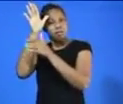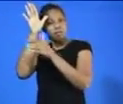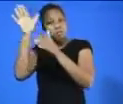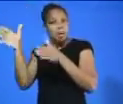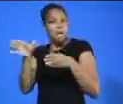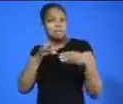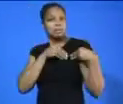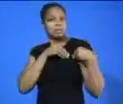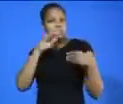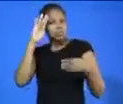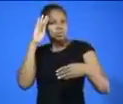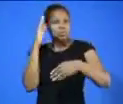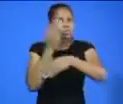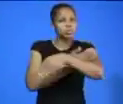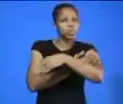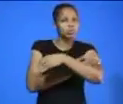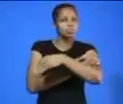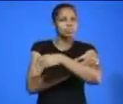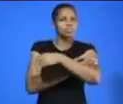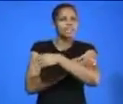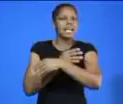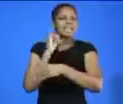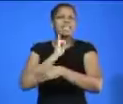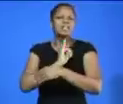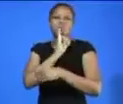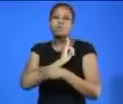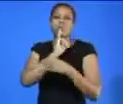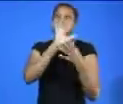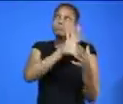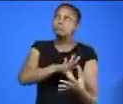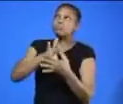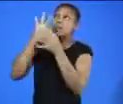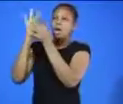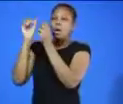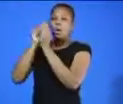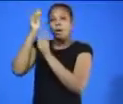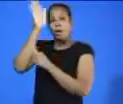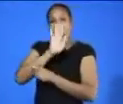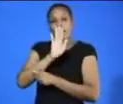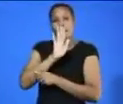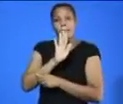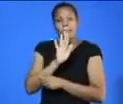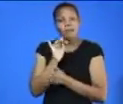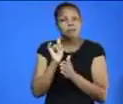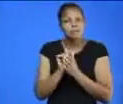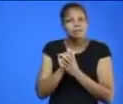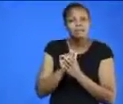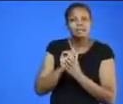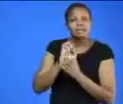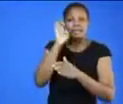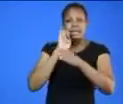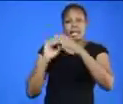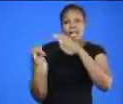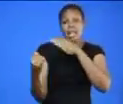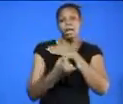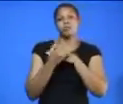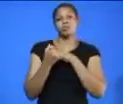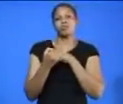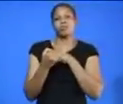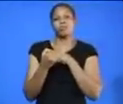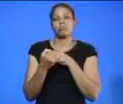turn Israel back to his God. This is Elijah." Listen,